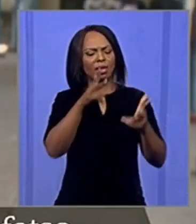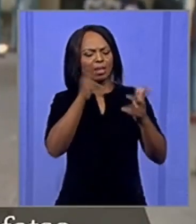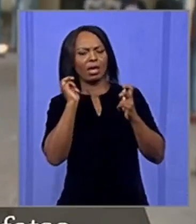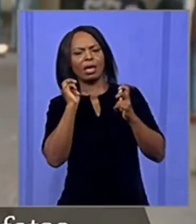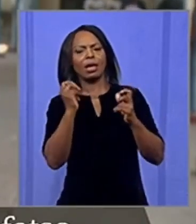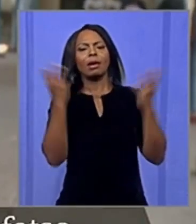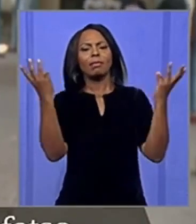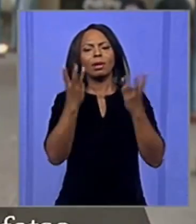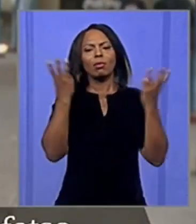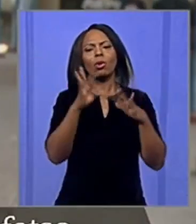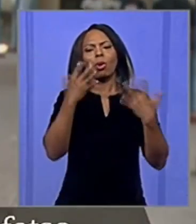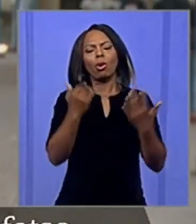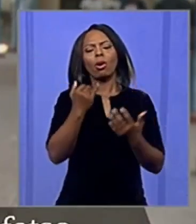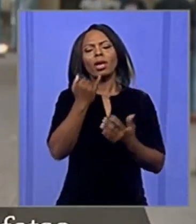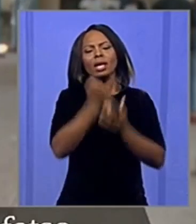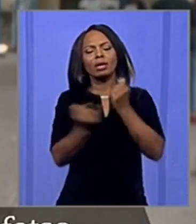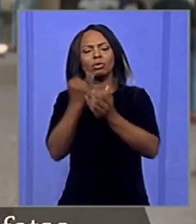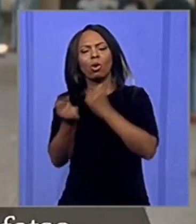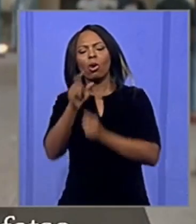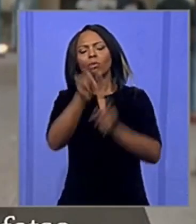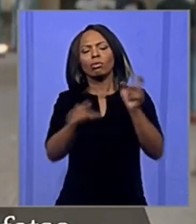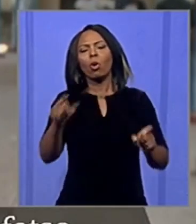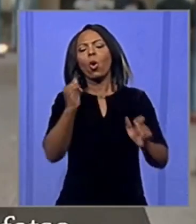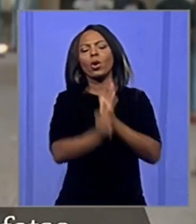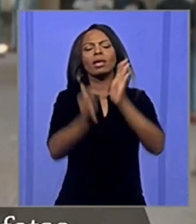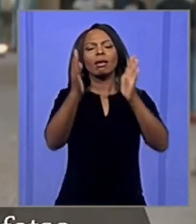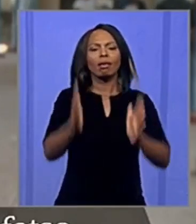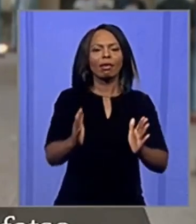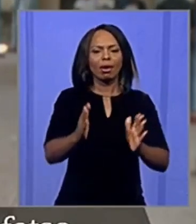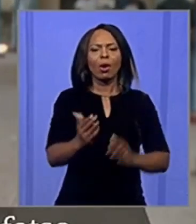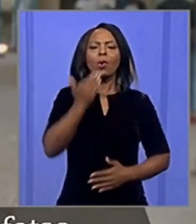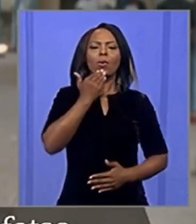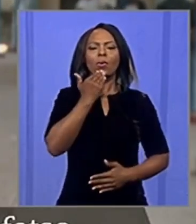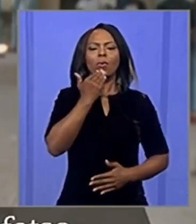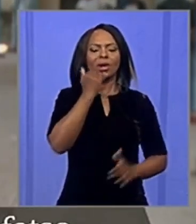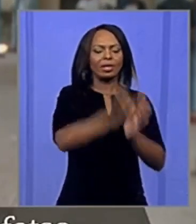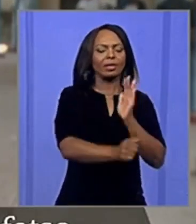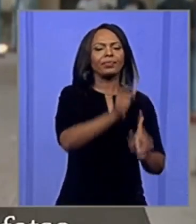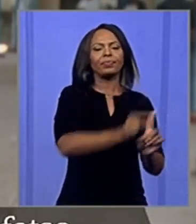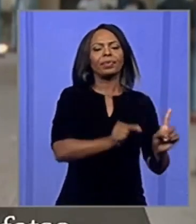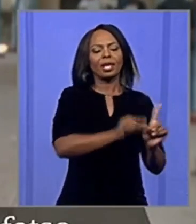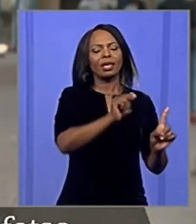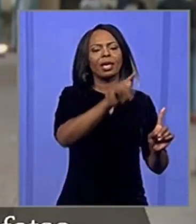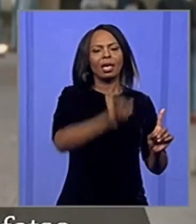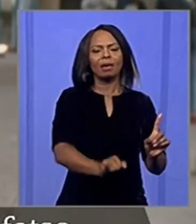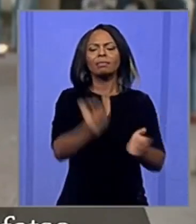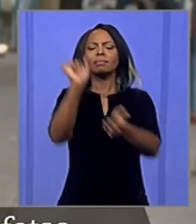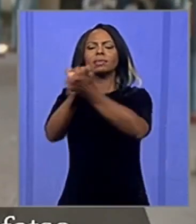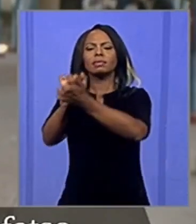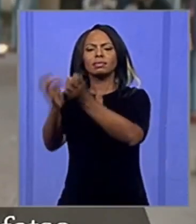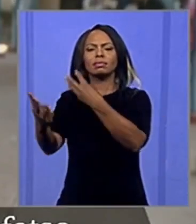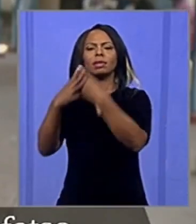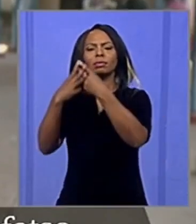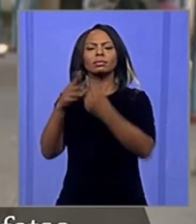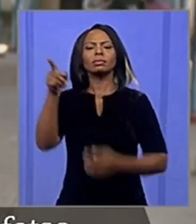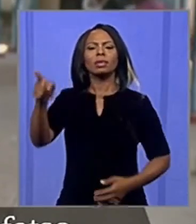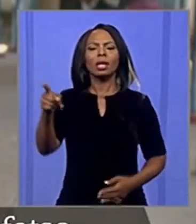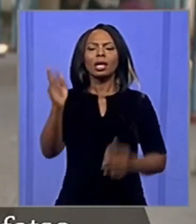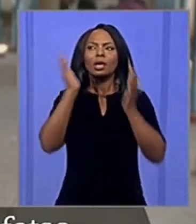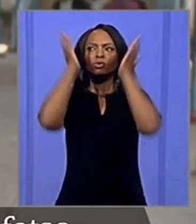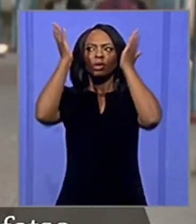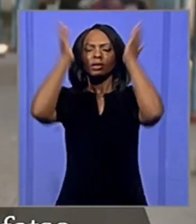people or the perpetrators or the murderers or the killers were arrested in Eswatini. I live in Eswatini,